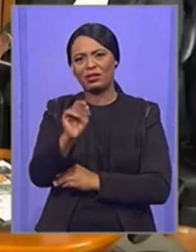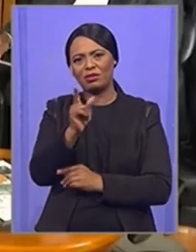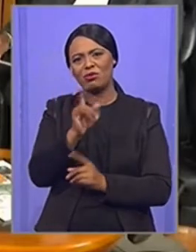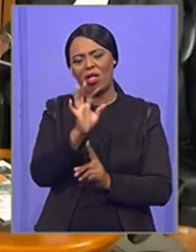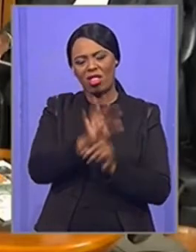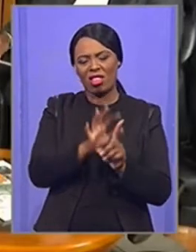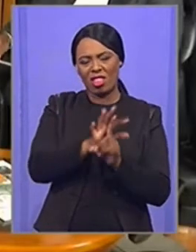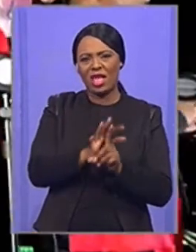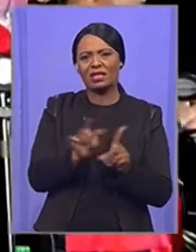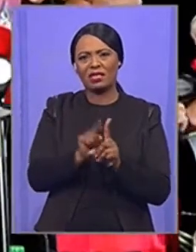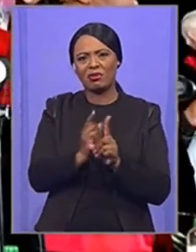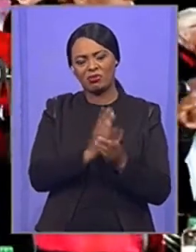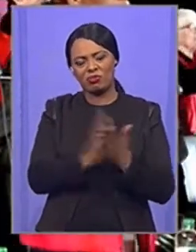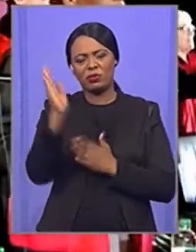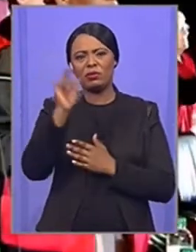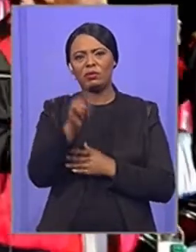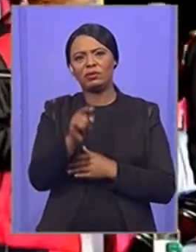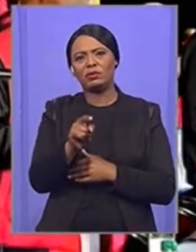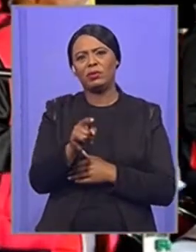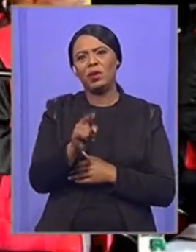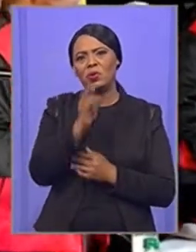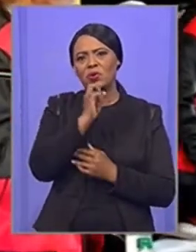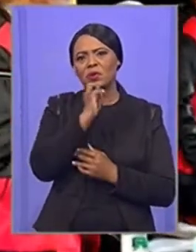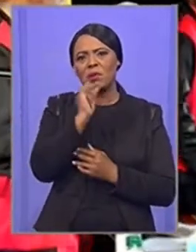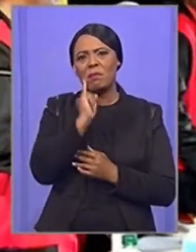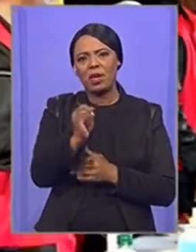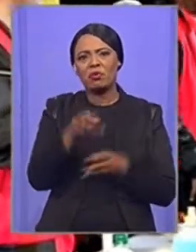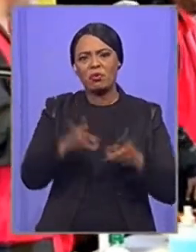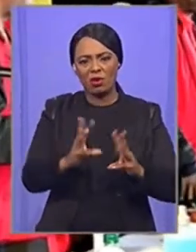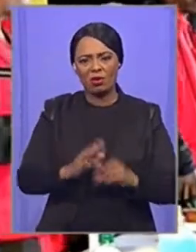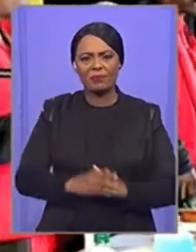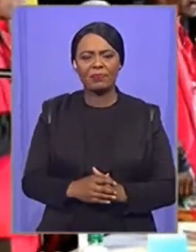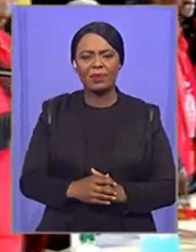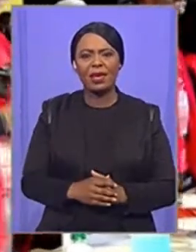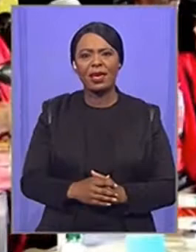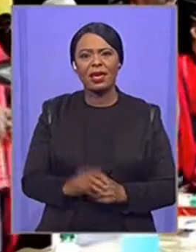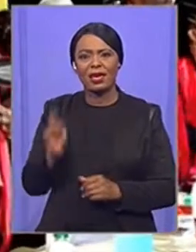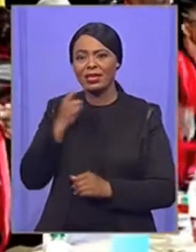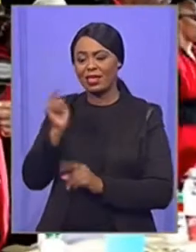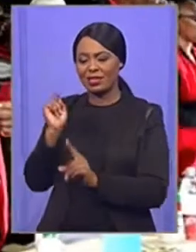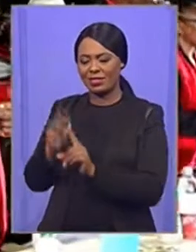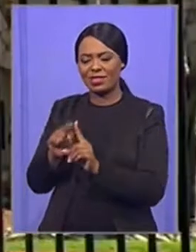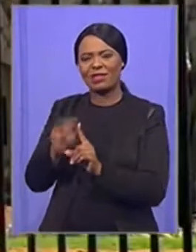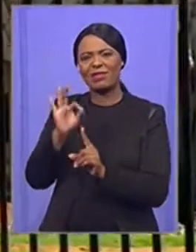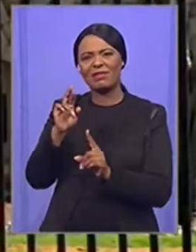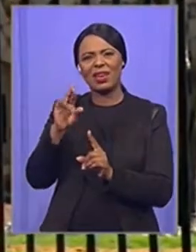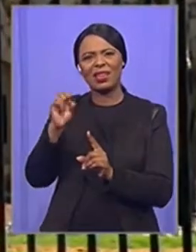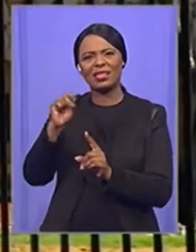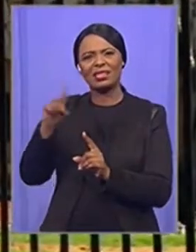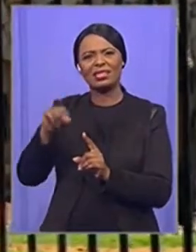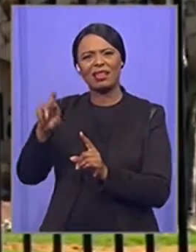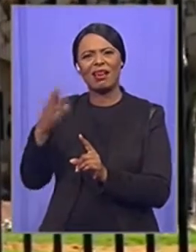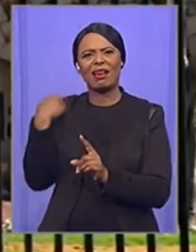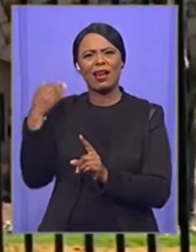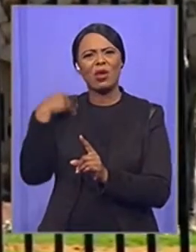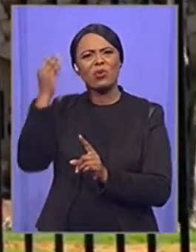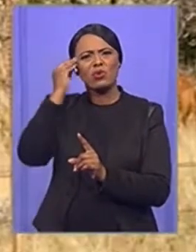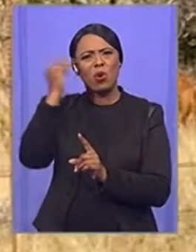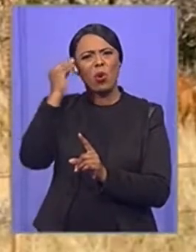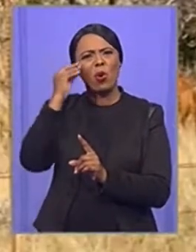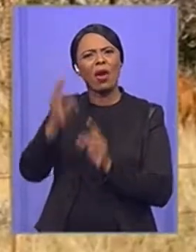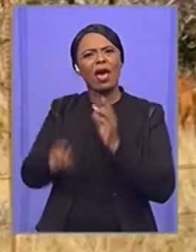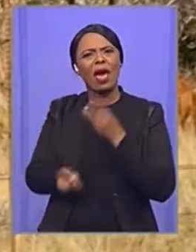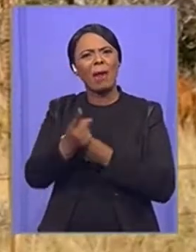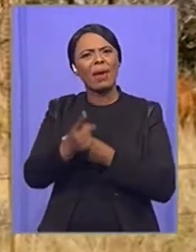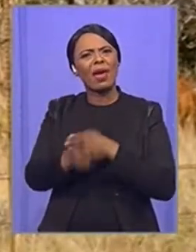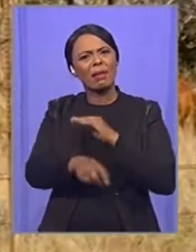go a dirisetsa maikaelelo a busula. Nzimande a re Fraser o ne a itse ka ga go thubiwa ga kwa polaseng ya Mopresidente